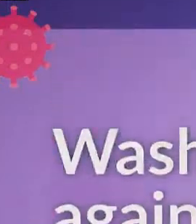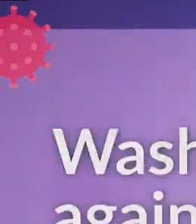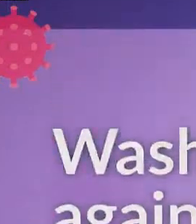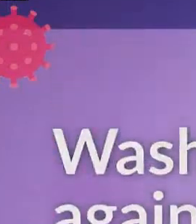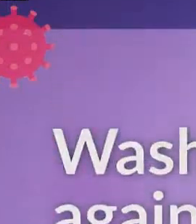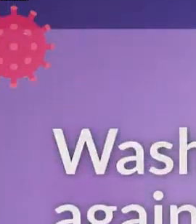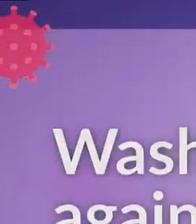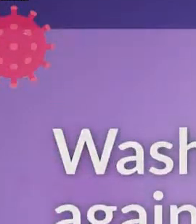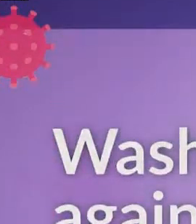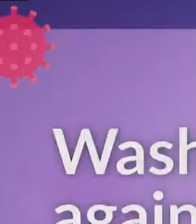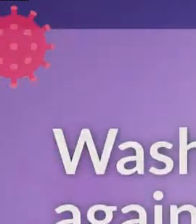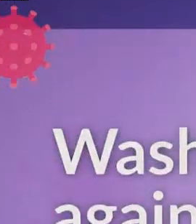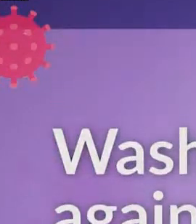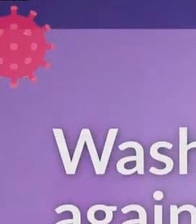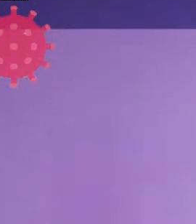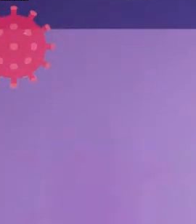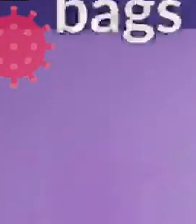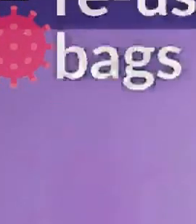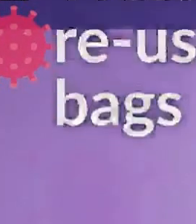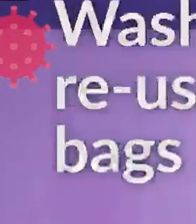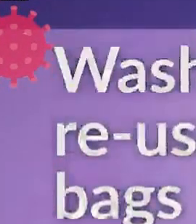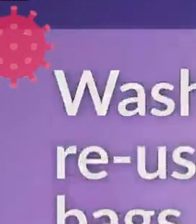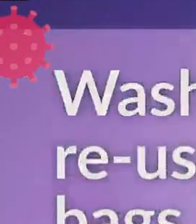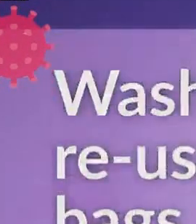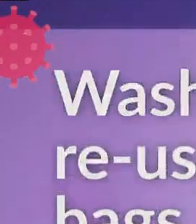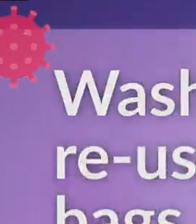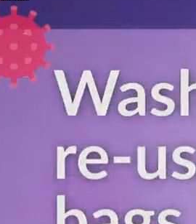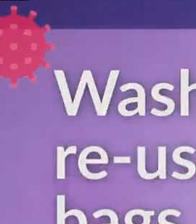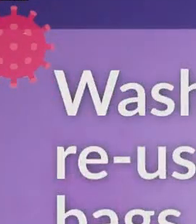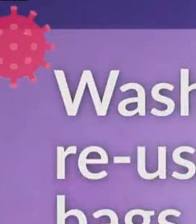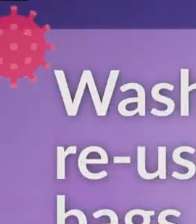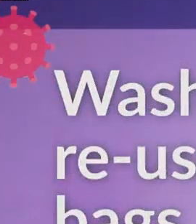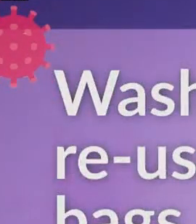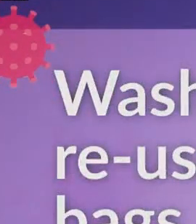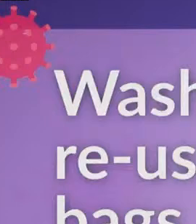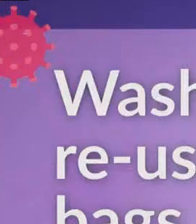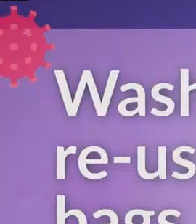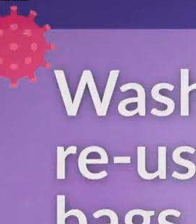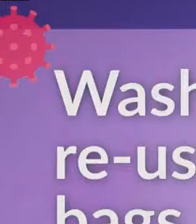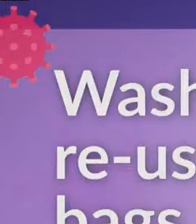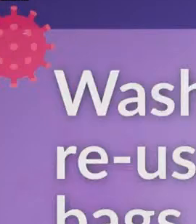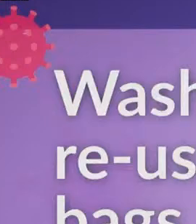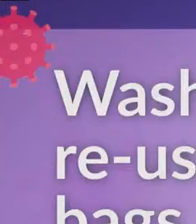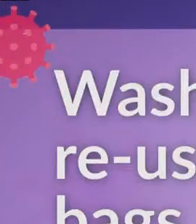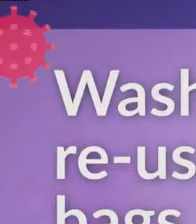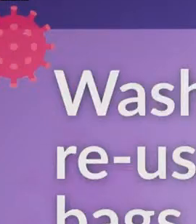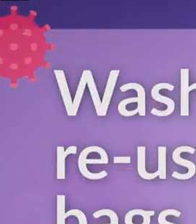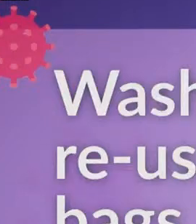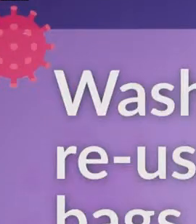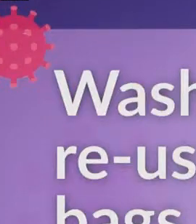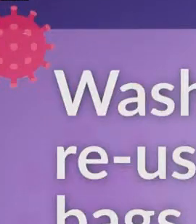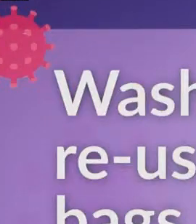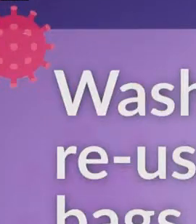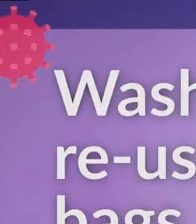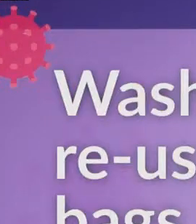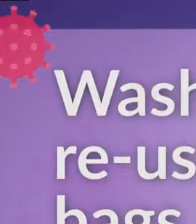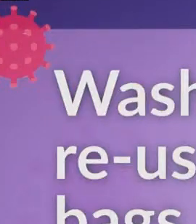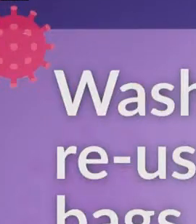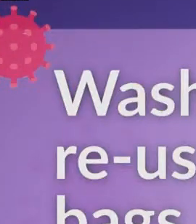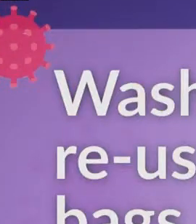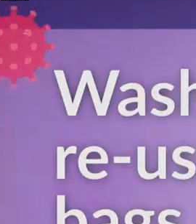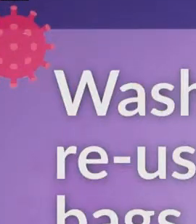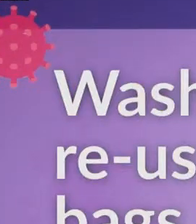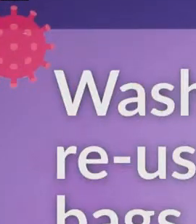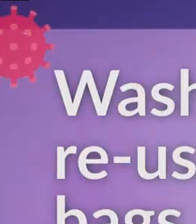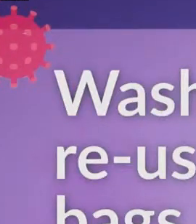hands again after you unpack your groceries. Wash reusable bags. If you use reusable grocery bags, you should wash them after